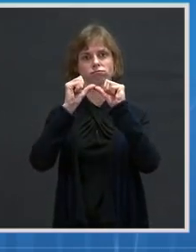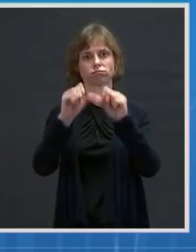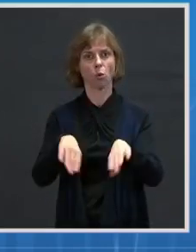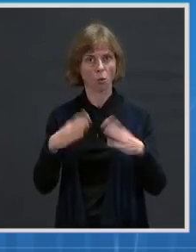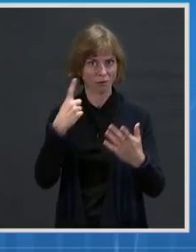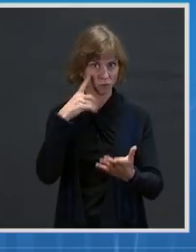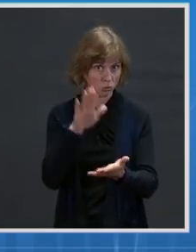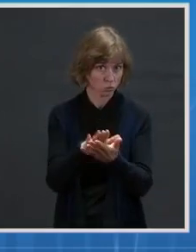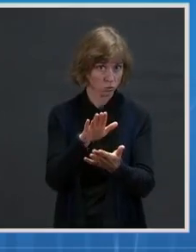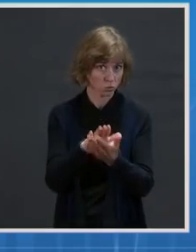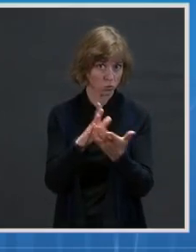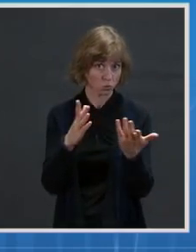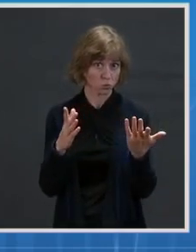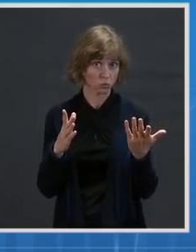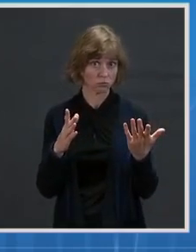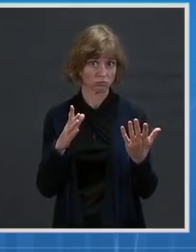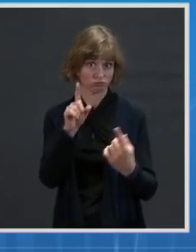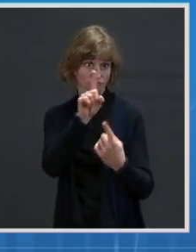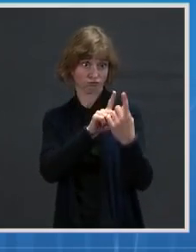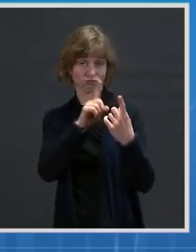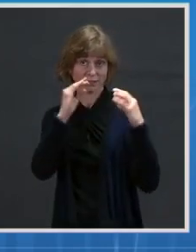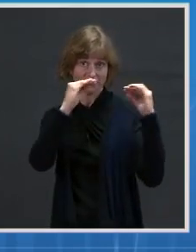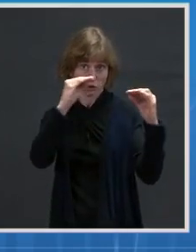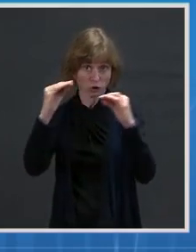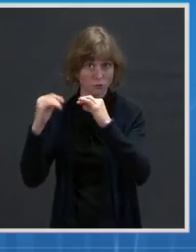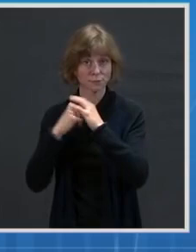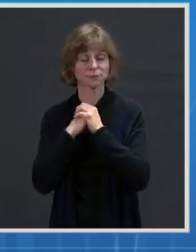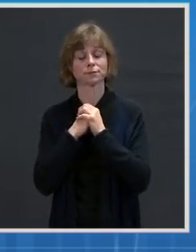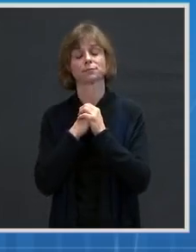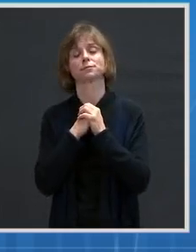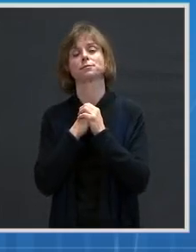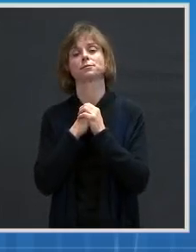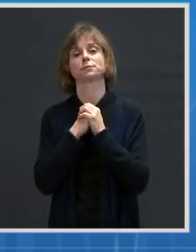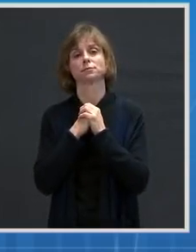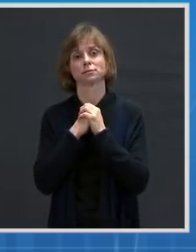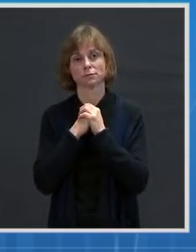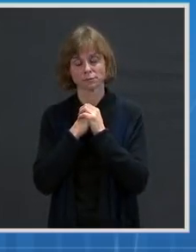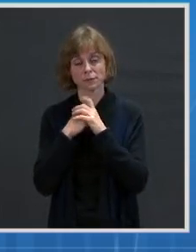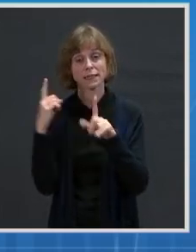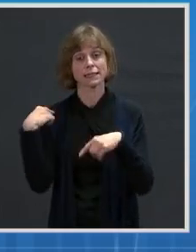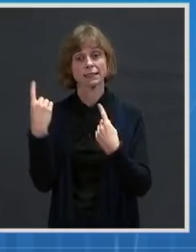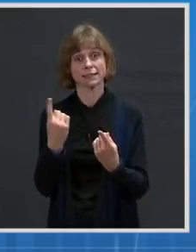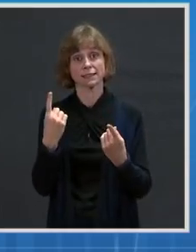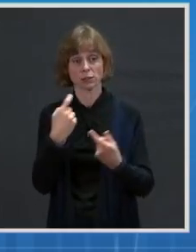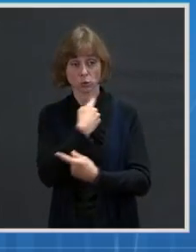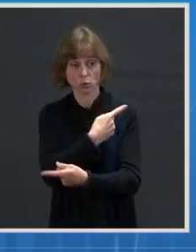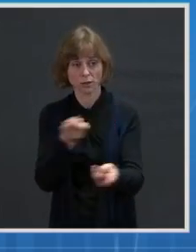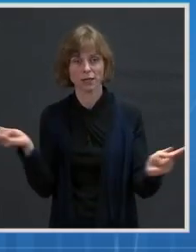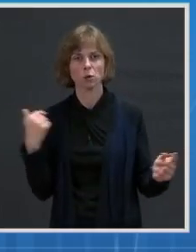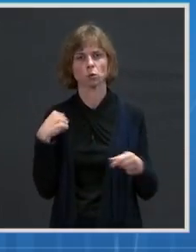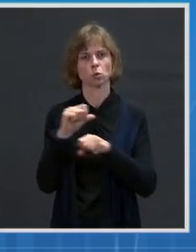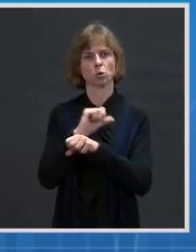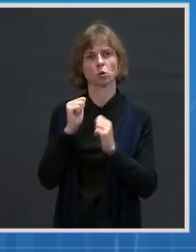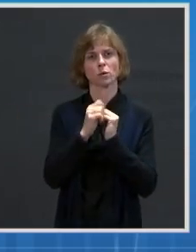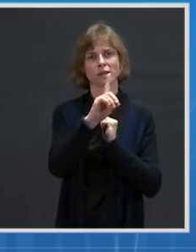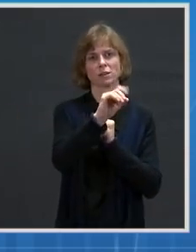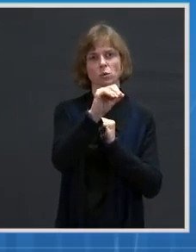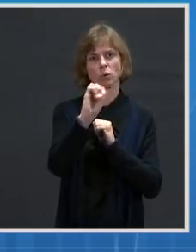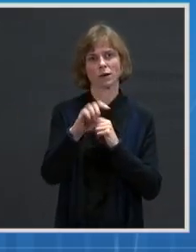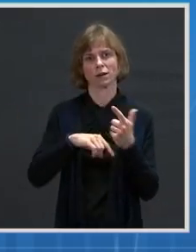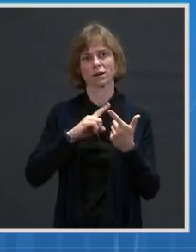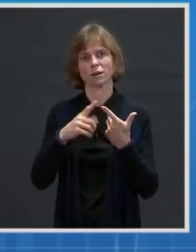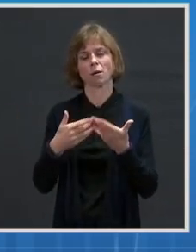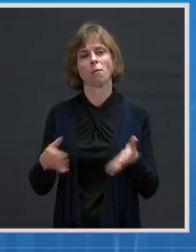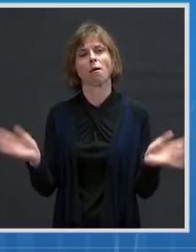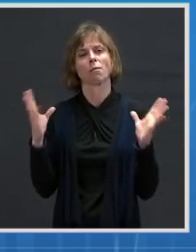instruction. Since the release of this strategy, we have been working closely with the Department of Education, public health partners, and